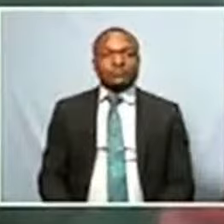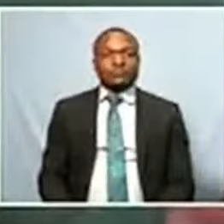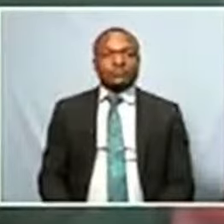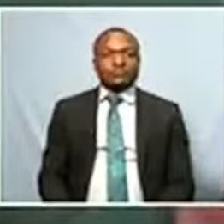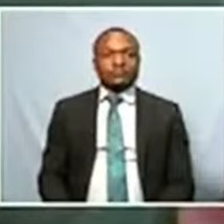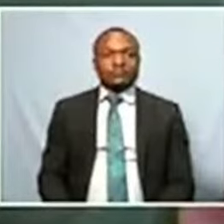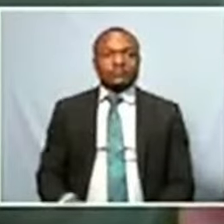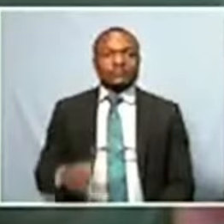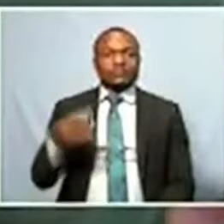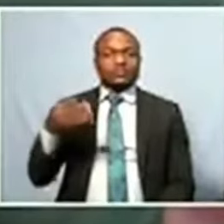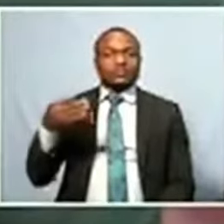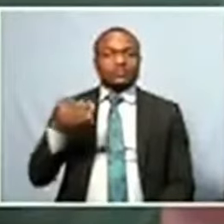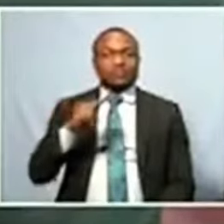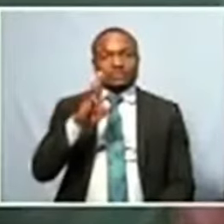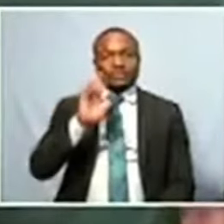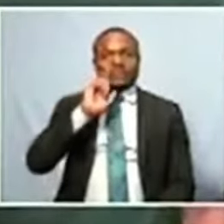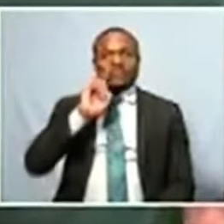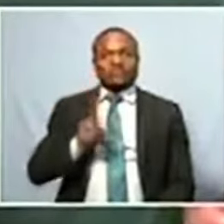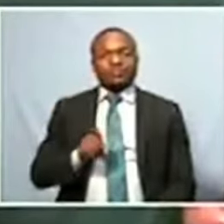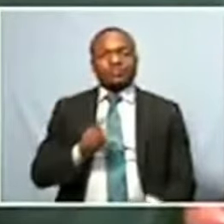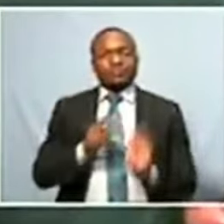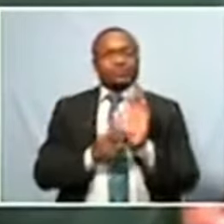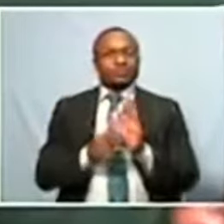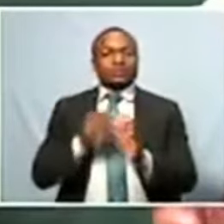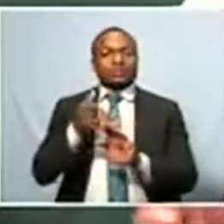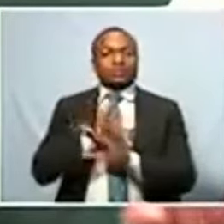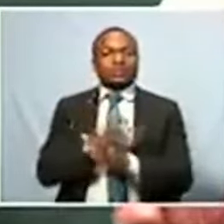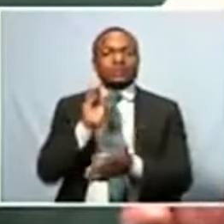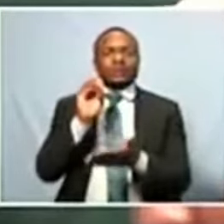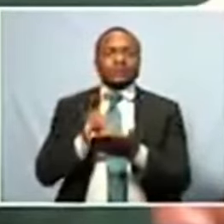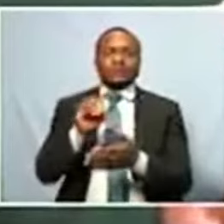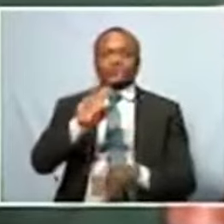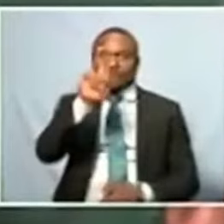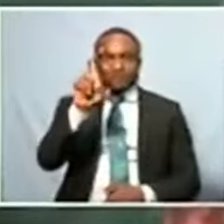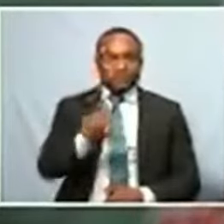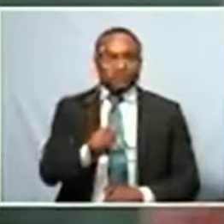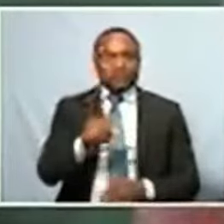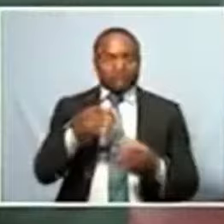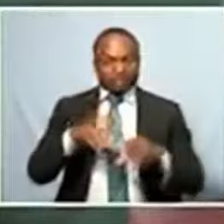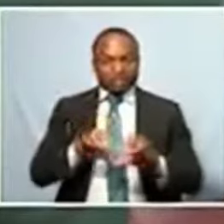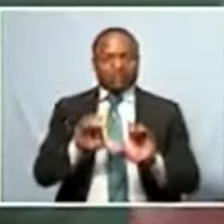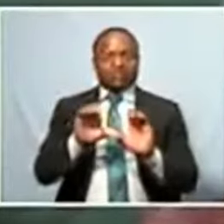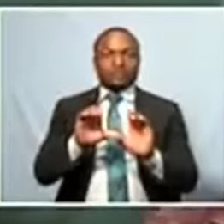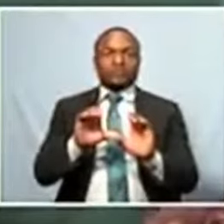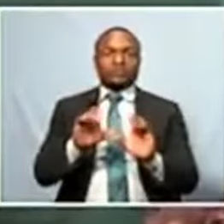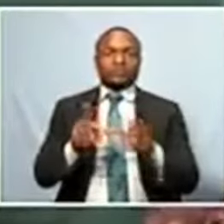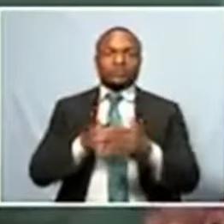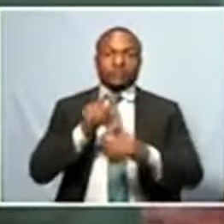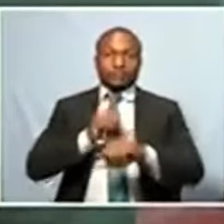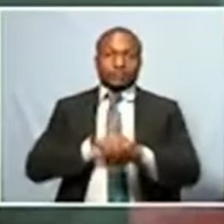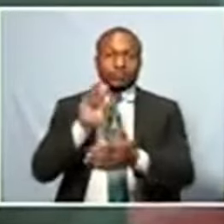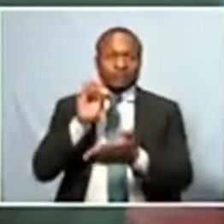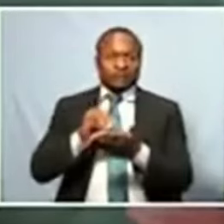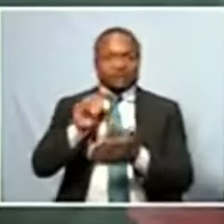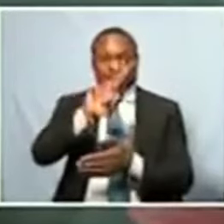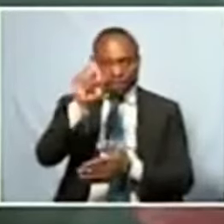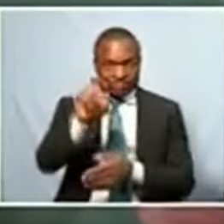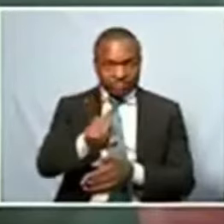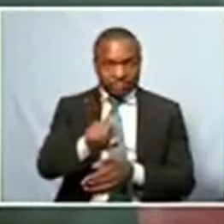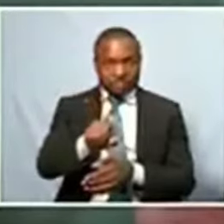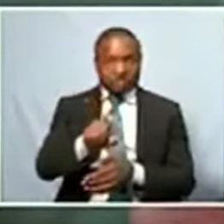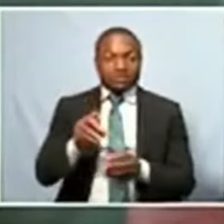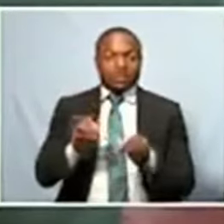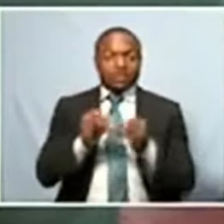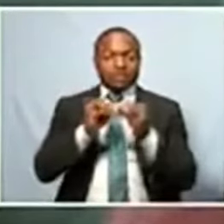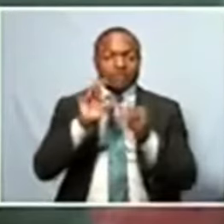Mr. Fuwe, you should indicate before I start putting the question. So I proceed next time. I put the question. The question is that